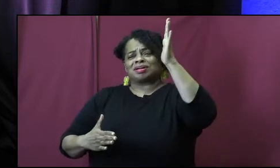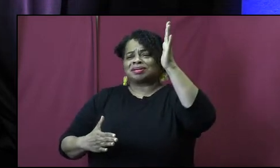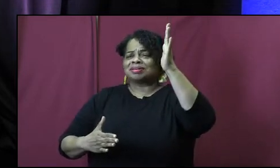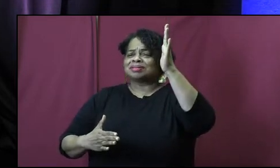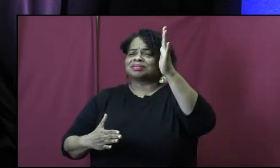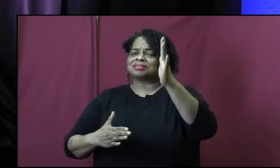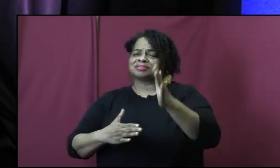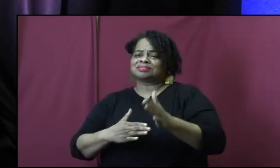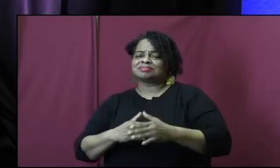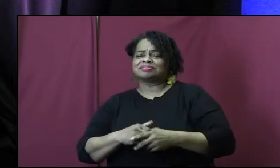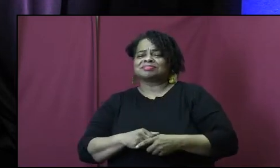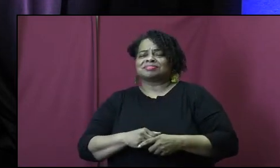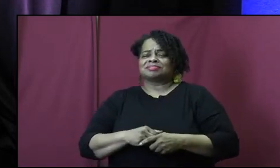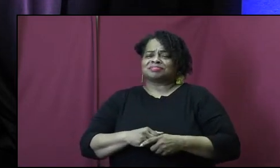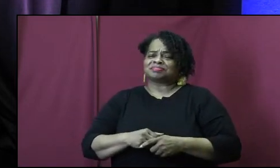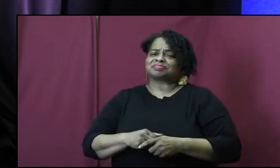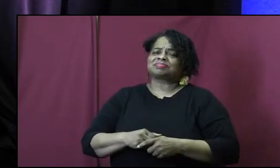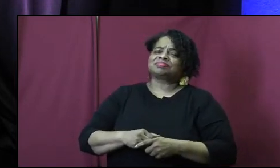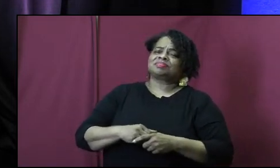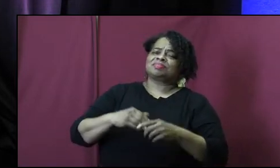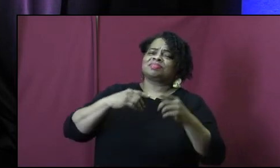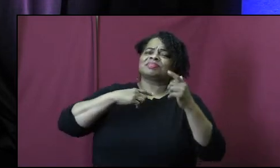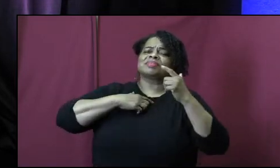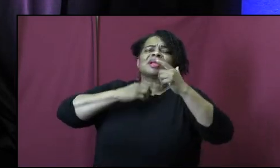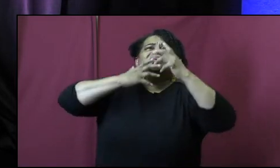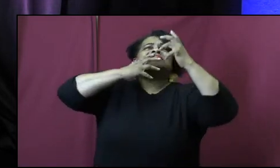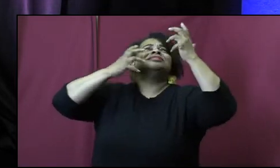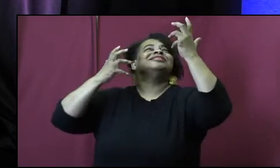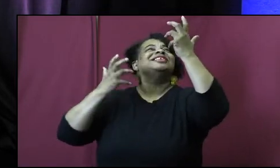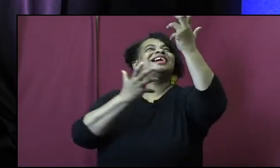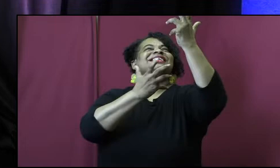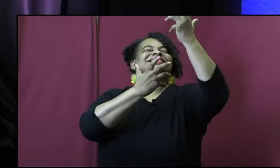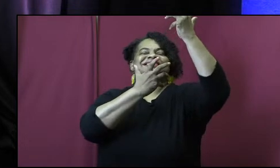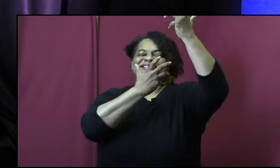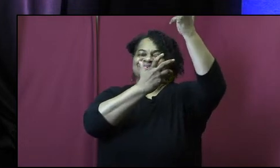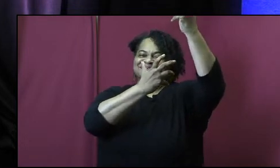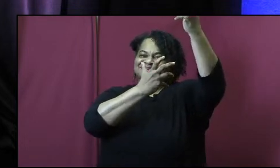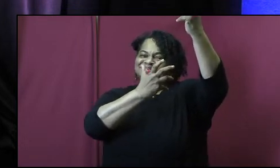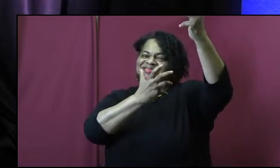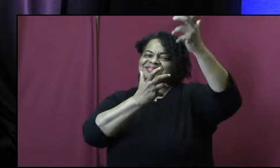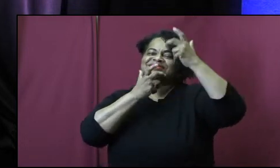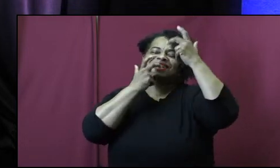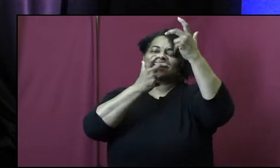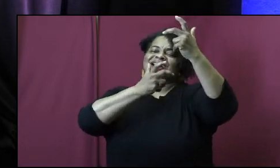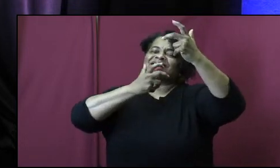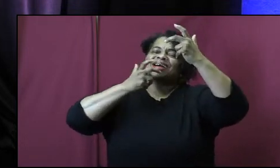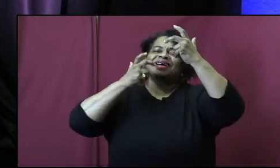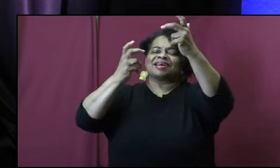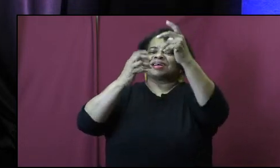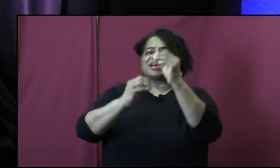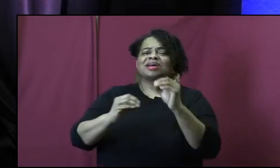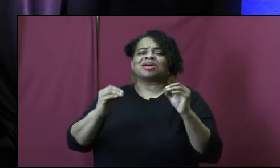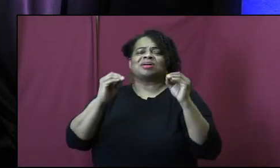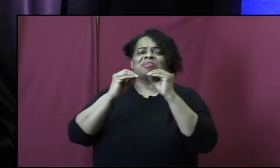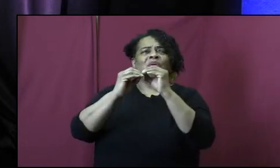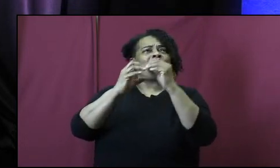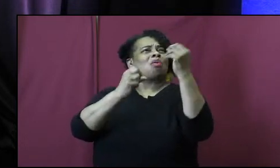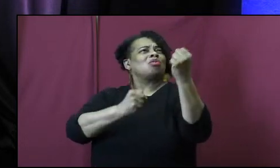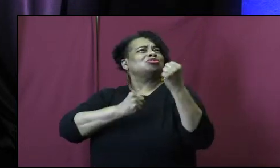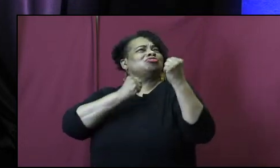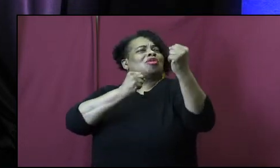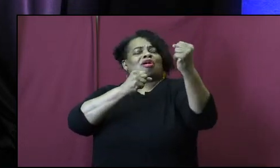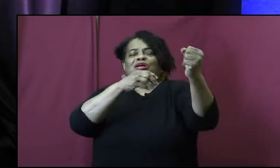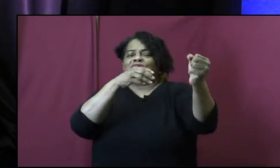And I am calling out to you for strength exchange. I